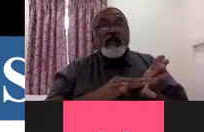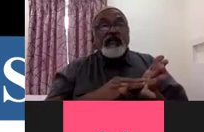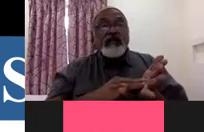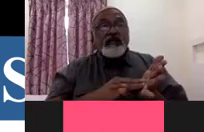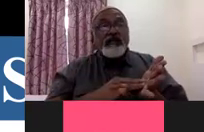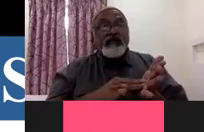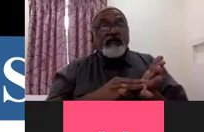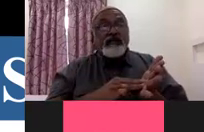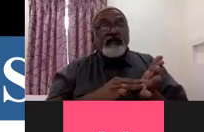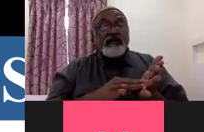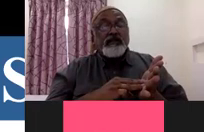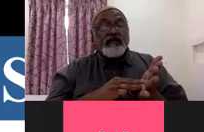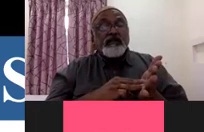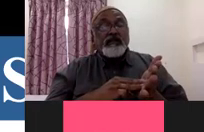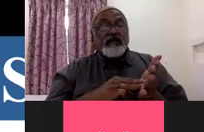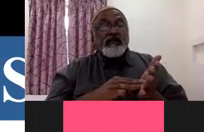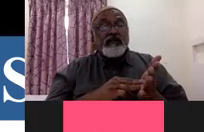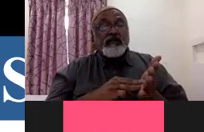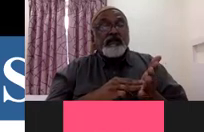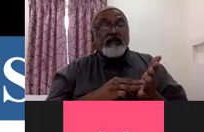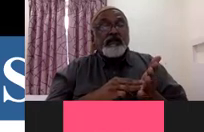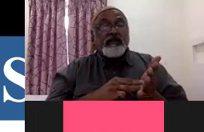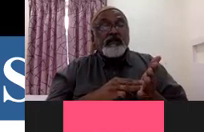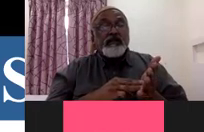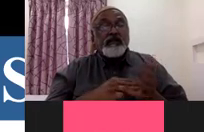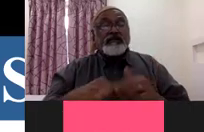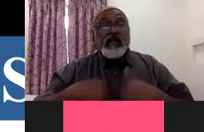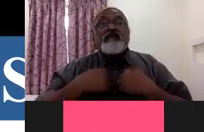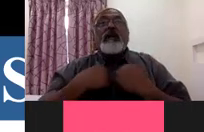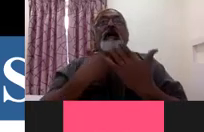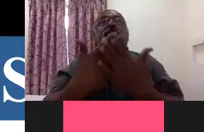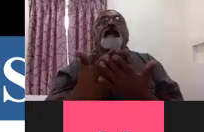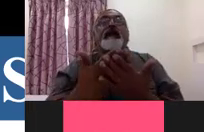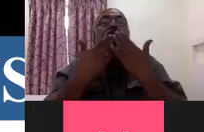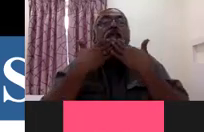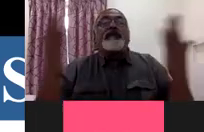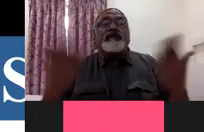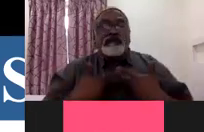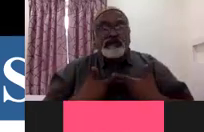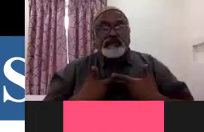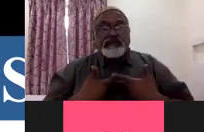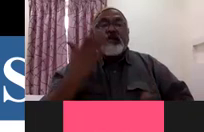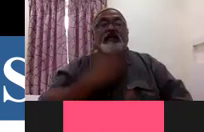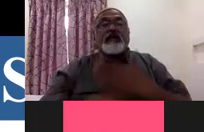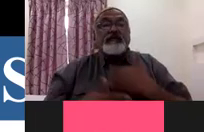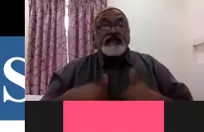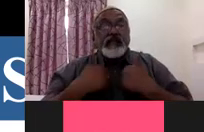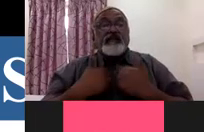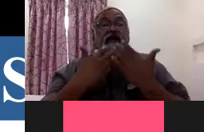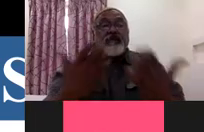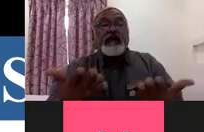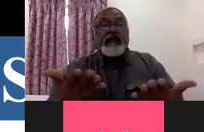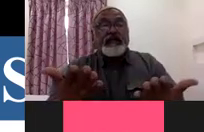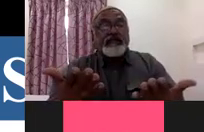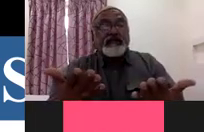people. I've deliberately used the word self-declared. This is a self-declared number to highlight the point that